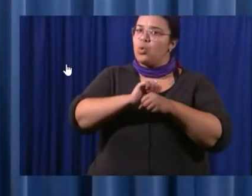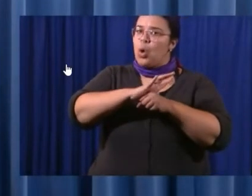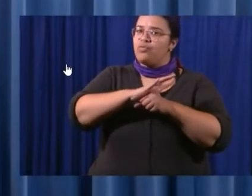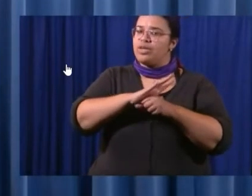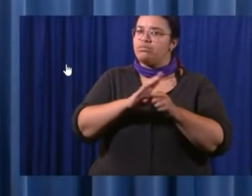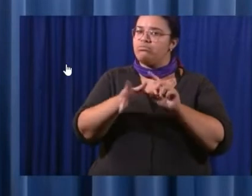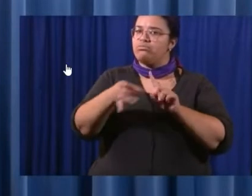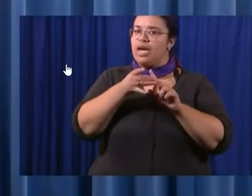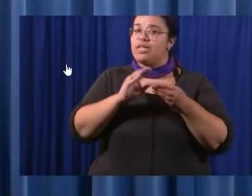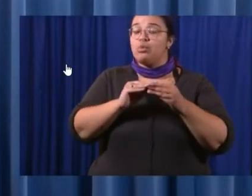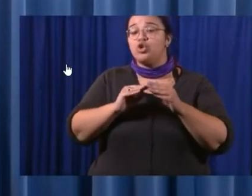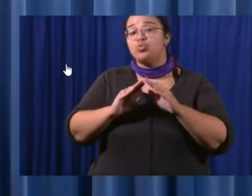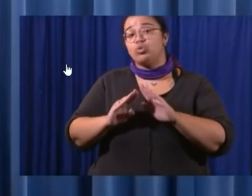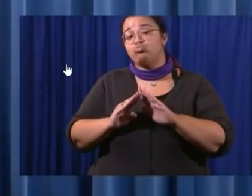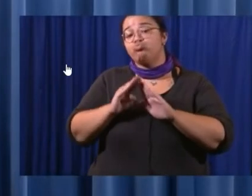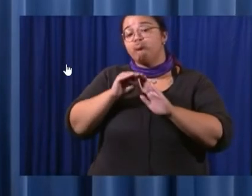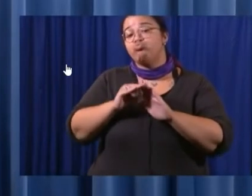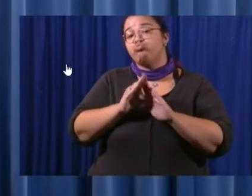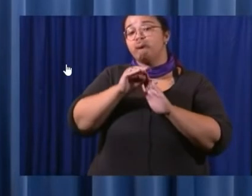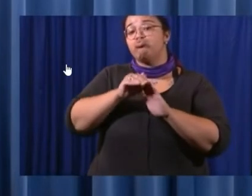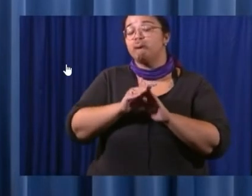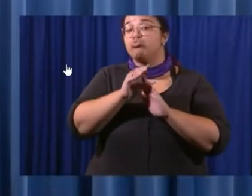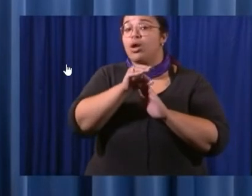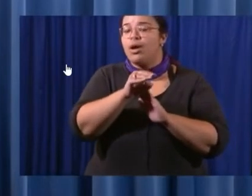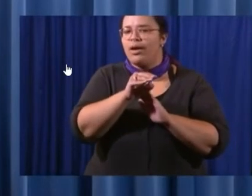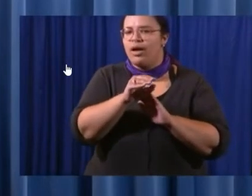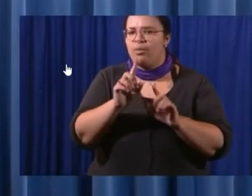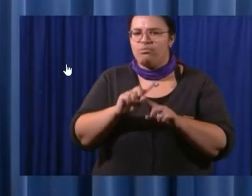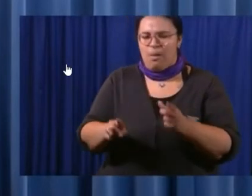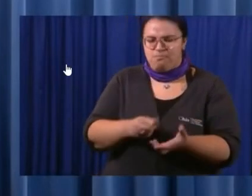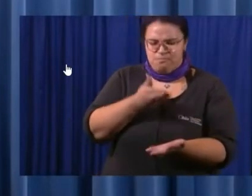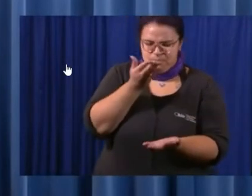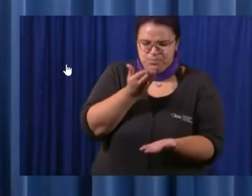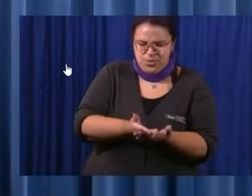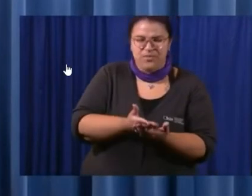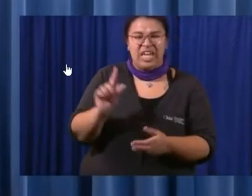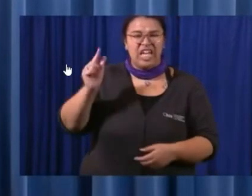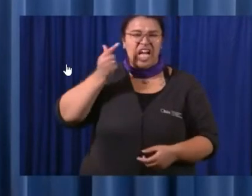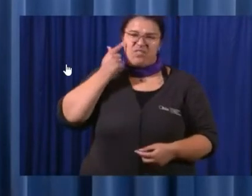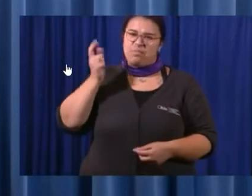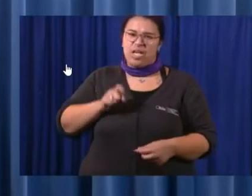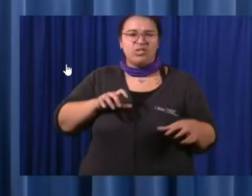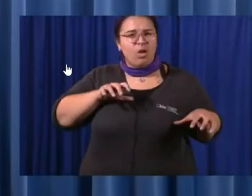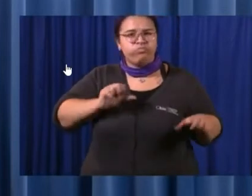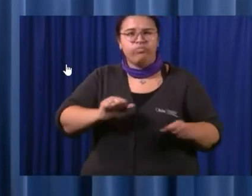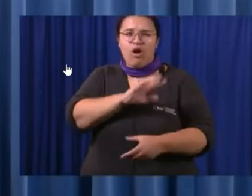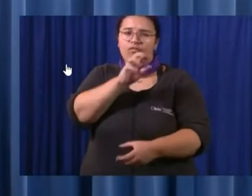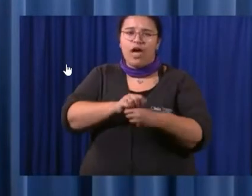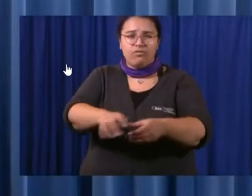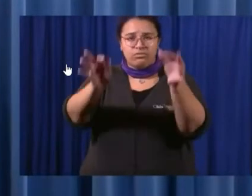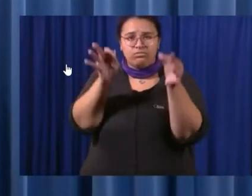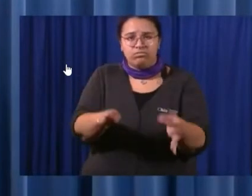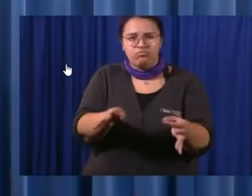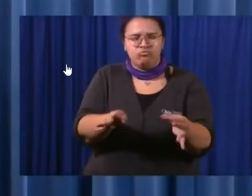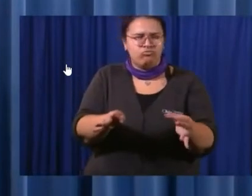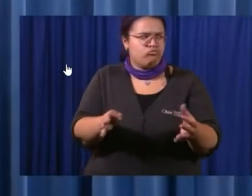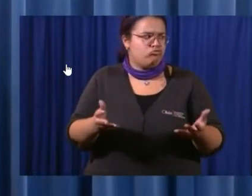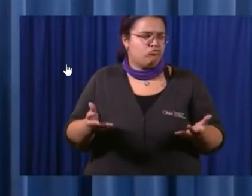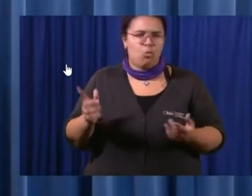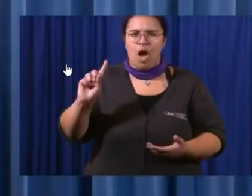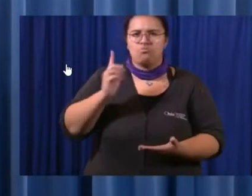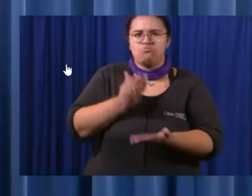is no justification for any ongoing government interference in normal school and business activities. There's more negative